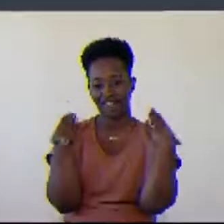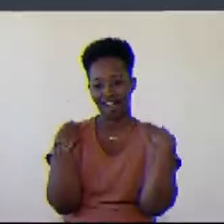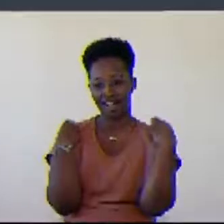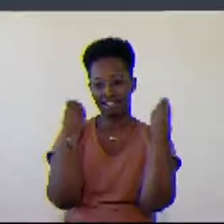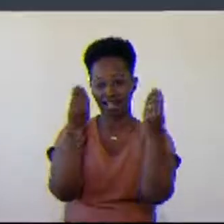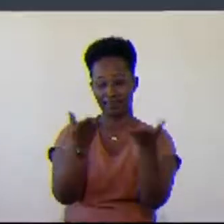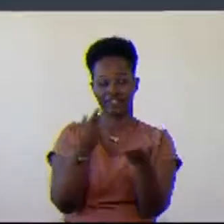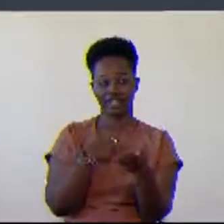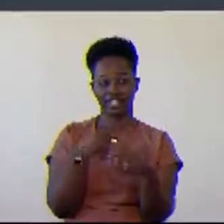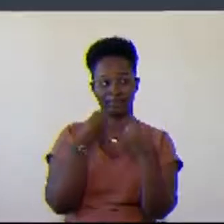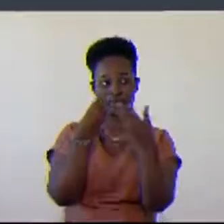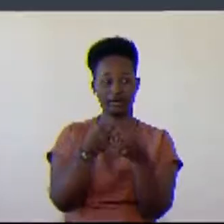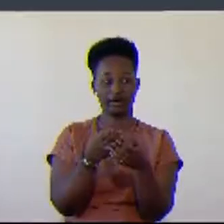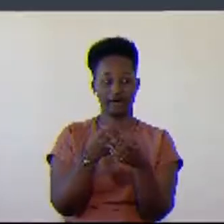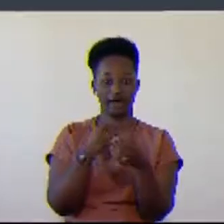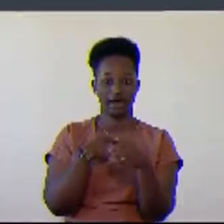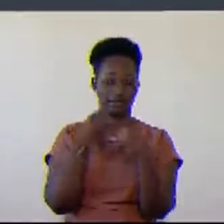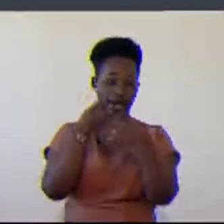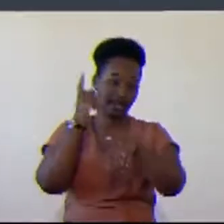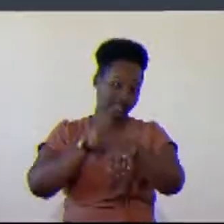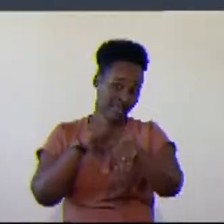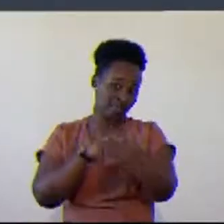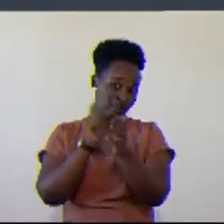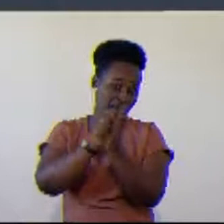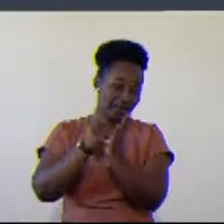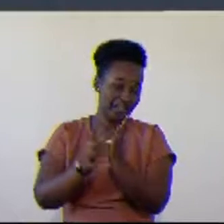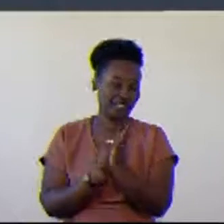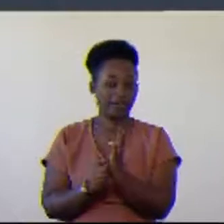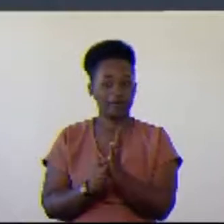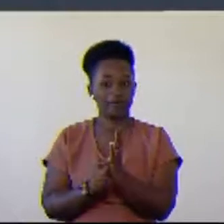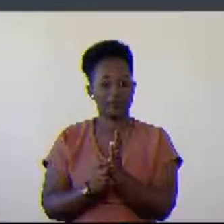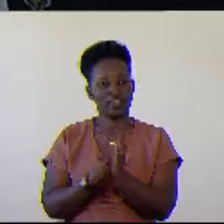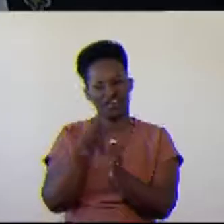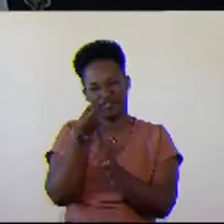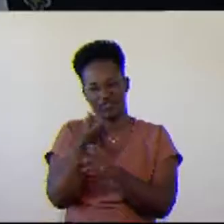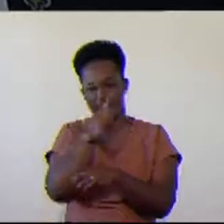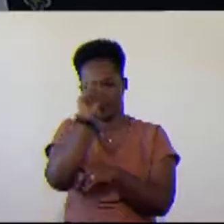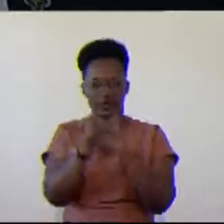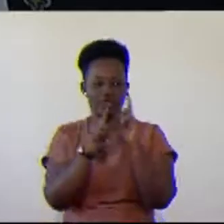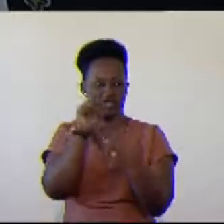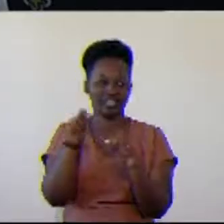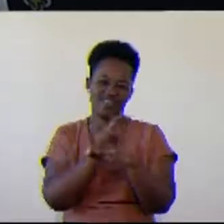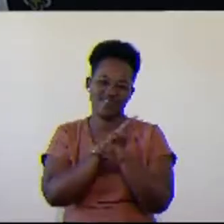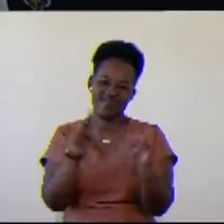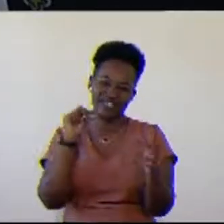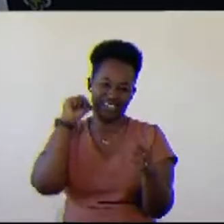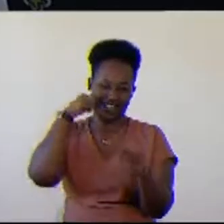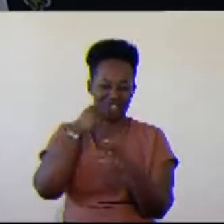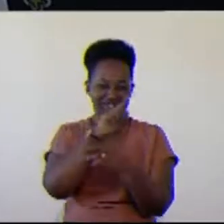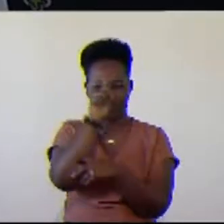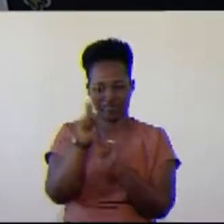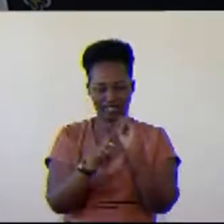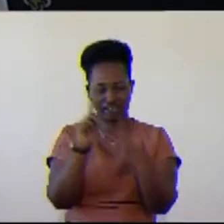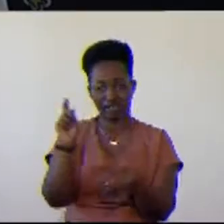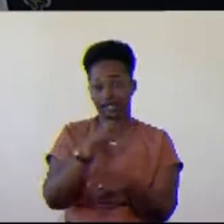going to give you, which you will have time, I will give you time to take, will be just a few questions, very nice questions. One